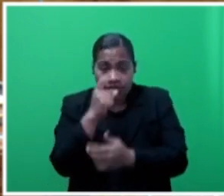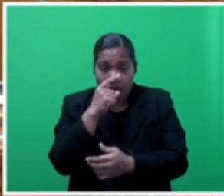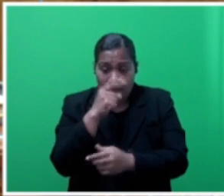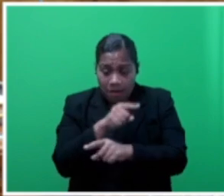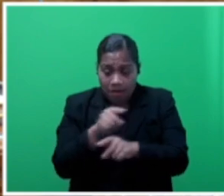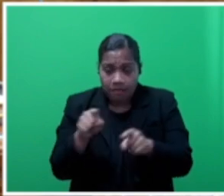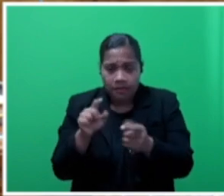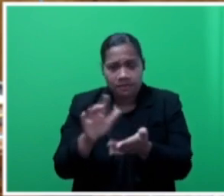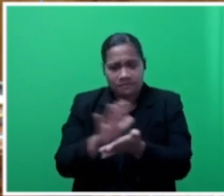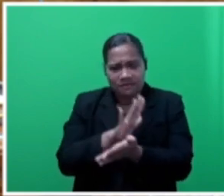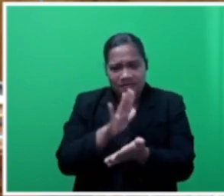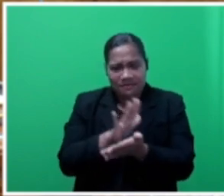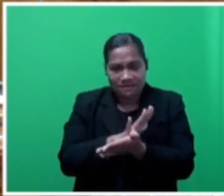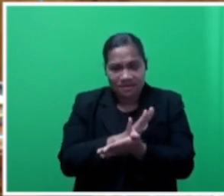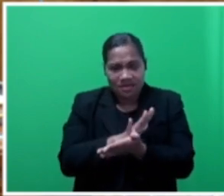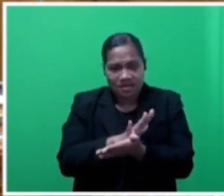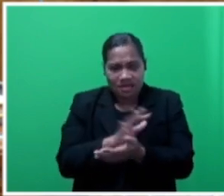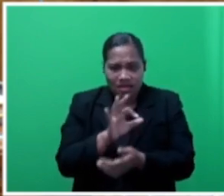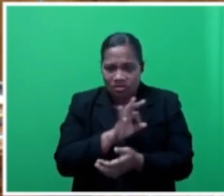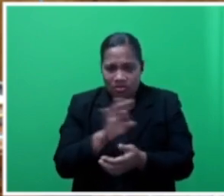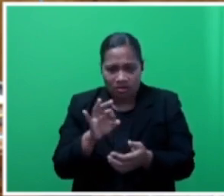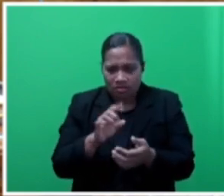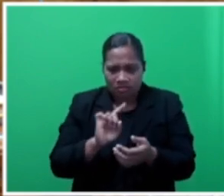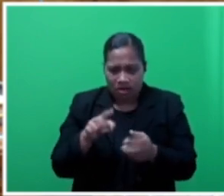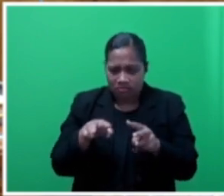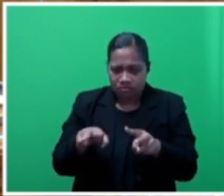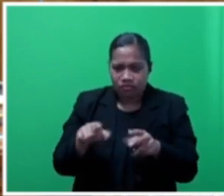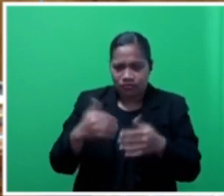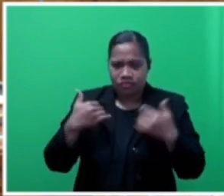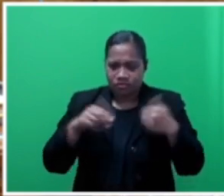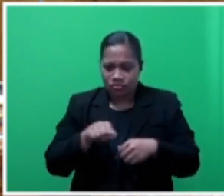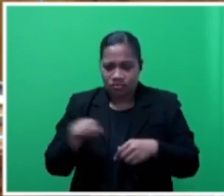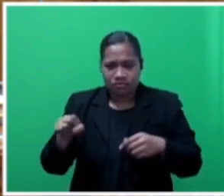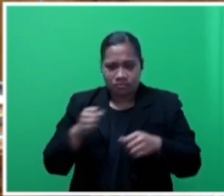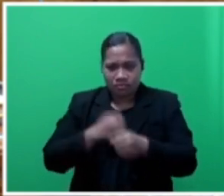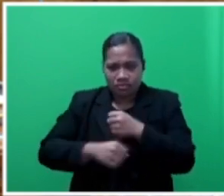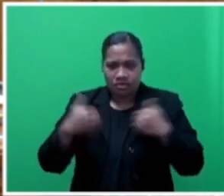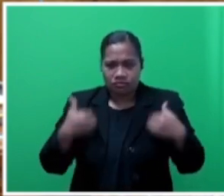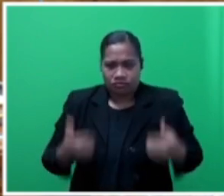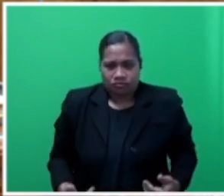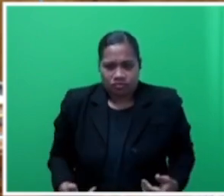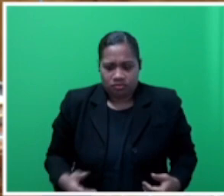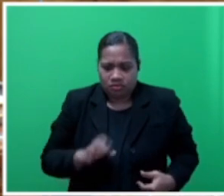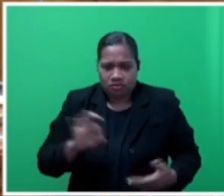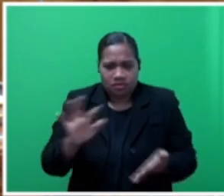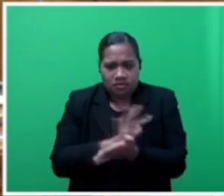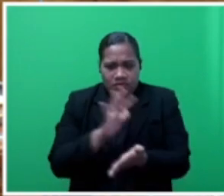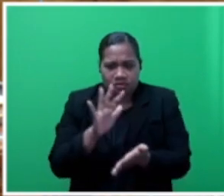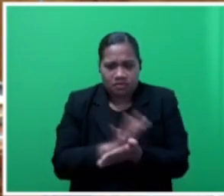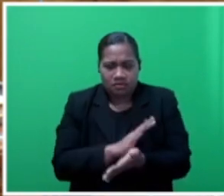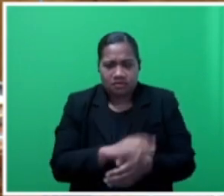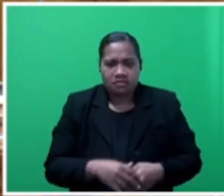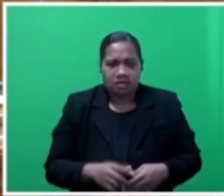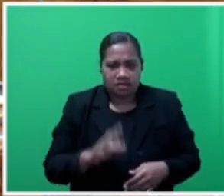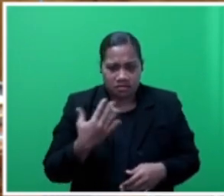rather than be rich, unhappy, and with sustainable